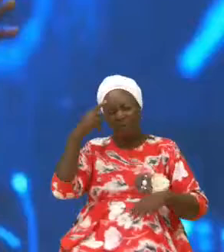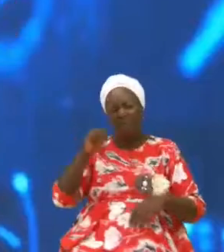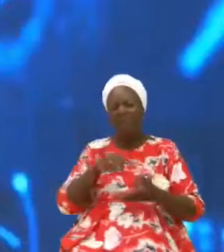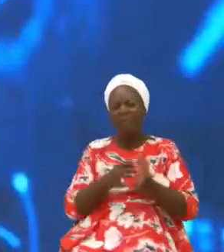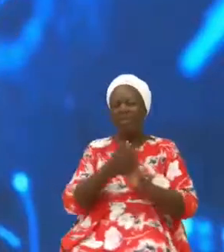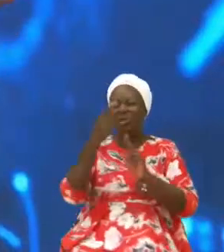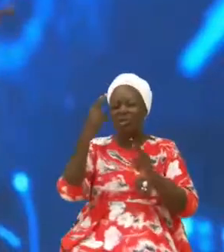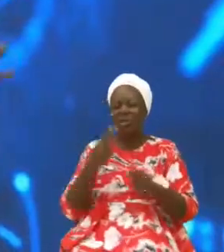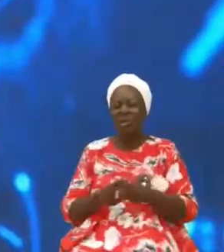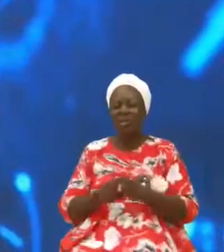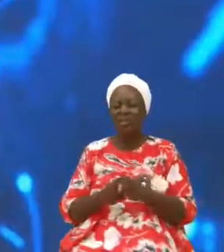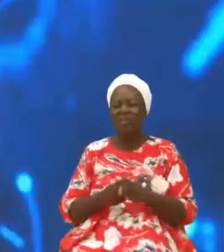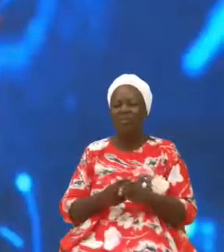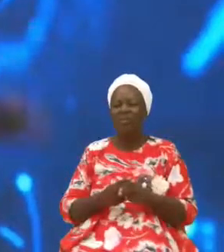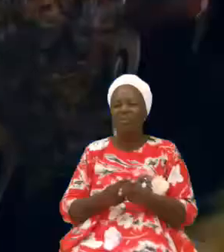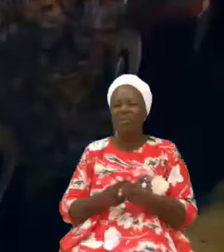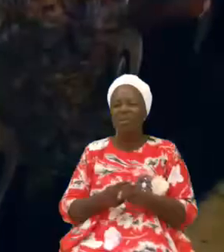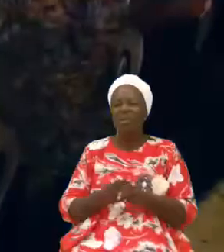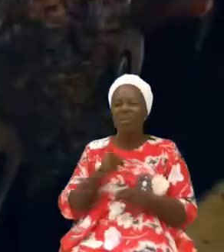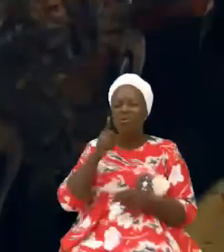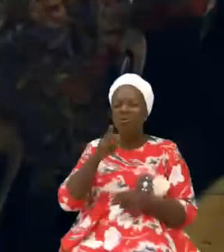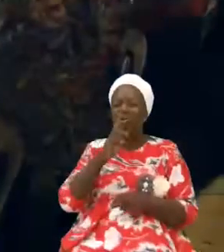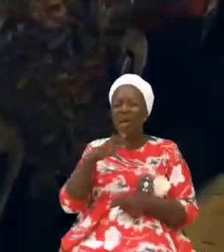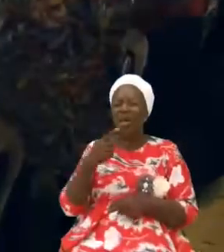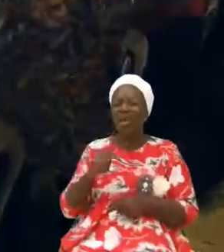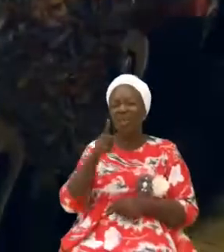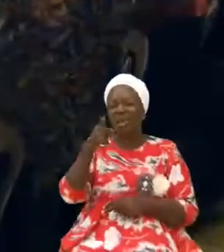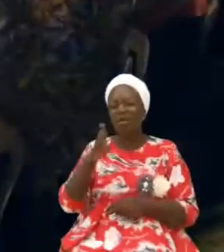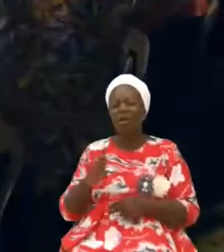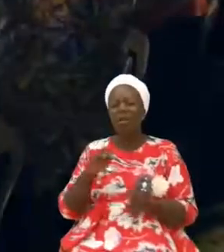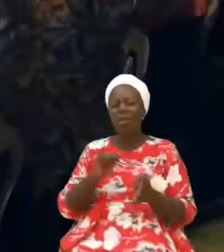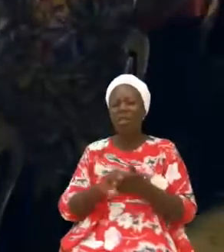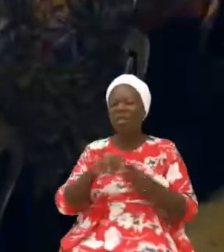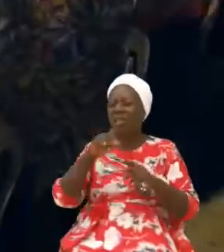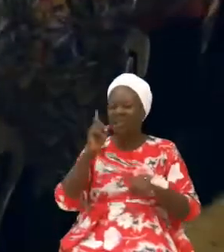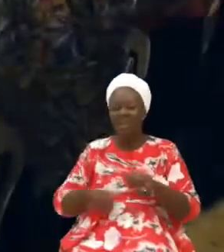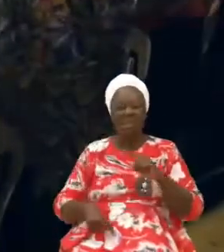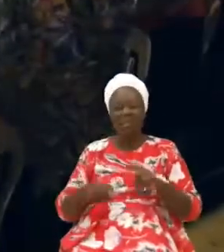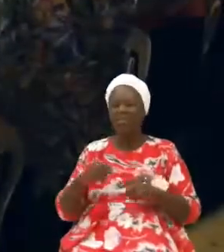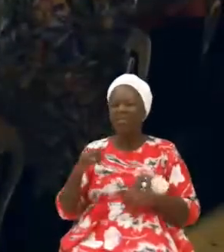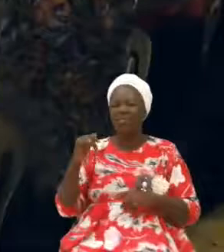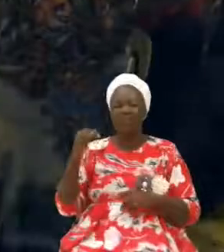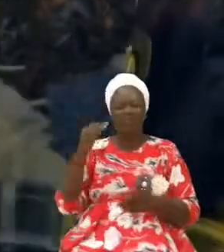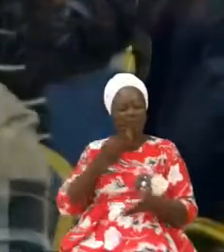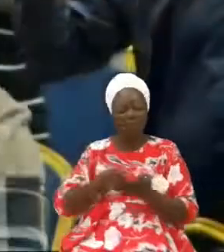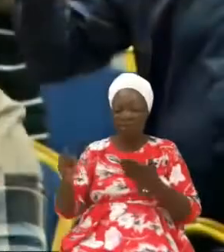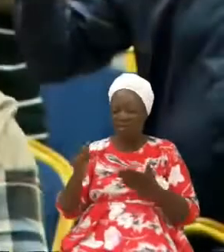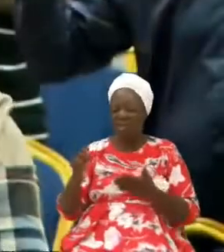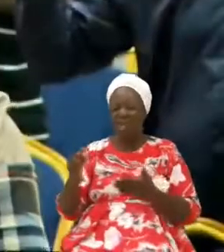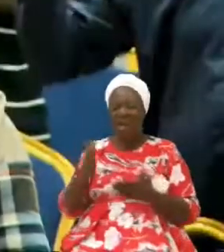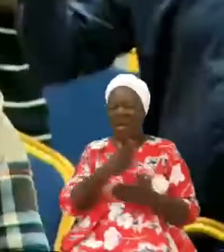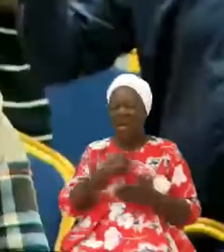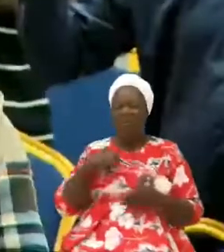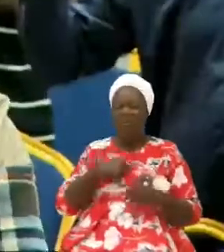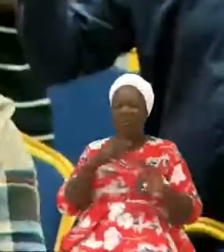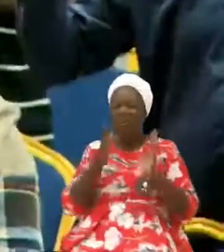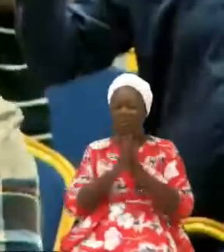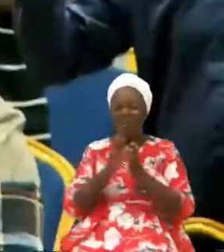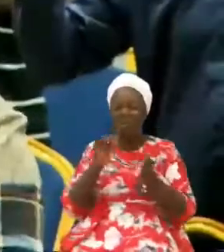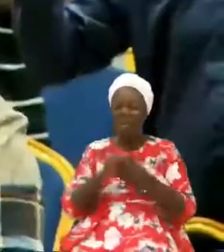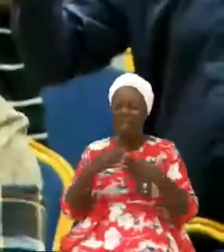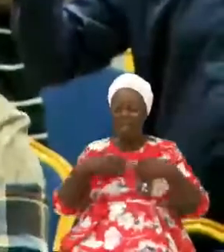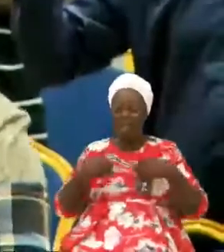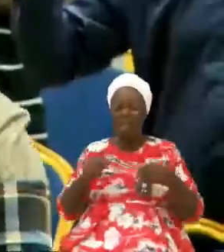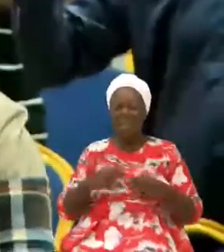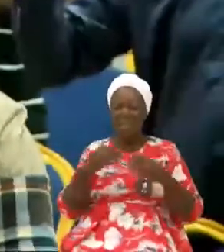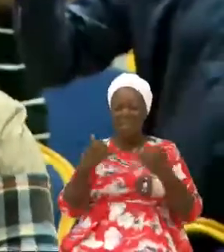total miracle in Jesus' name. You are the God that cannot fail. And